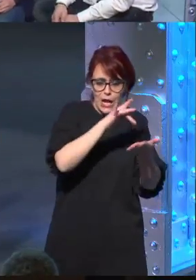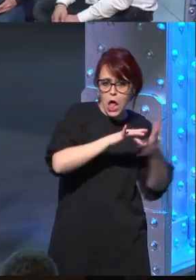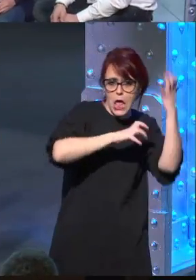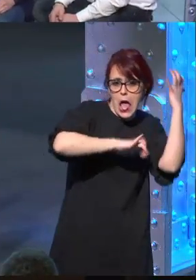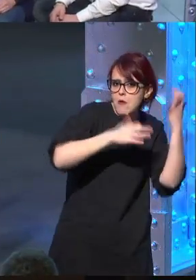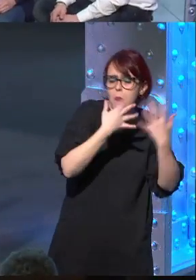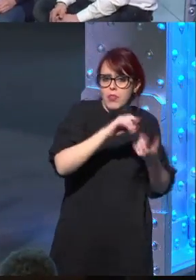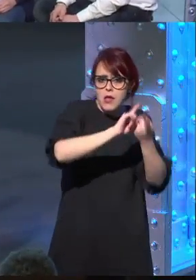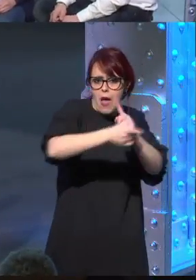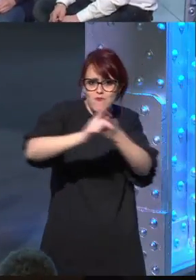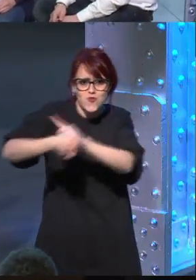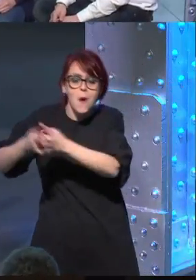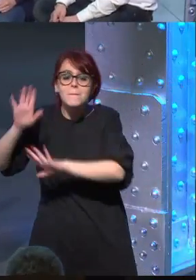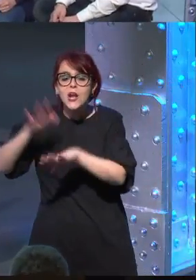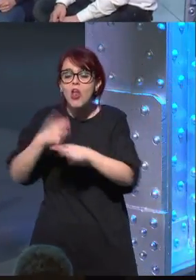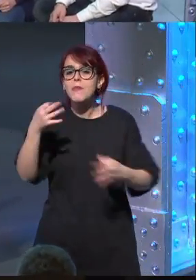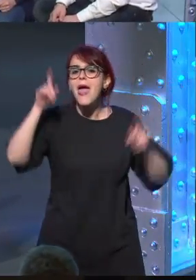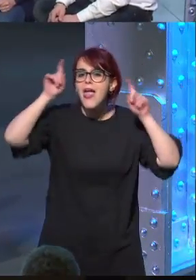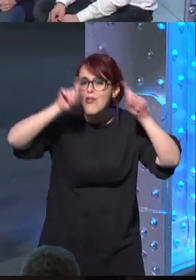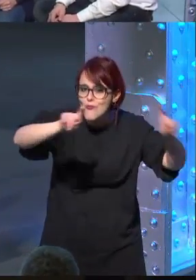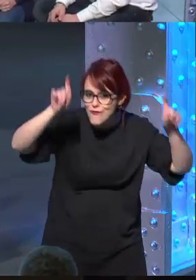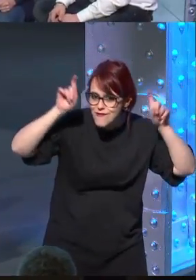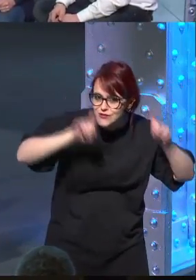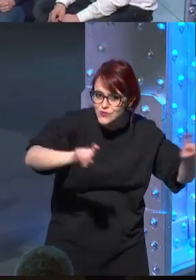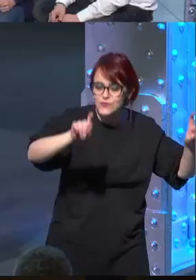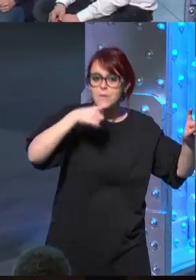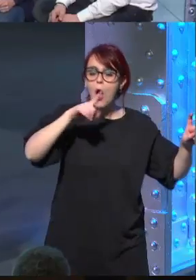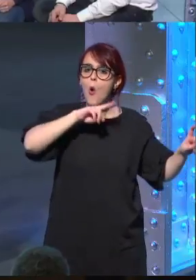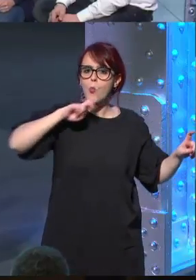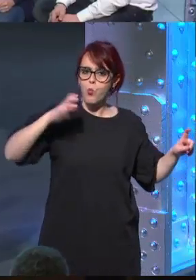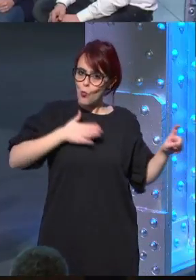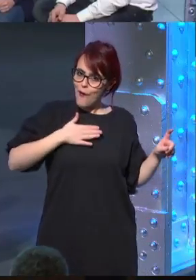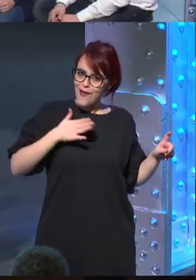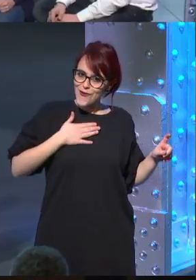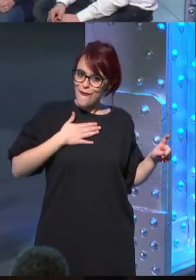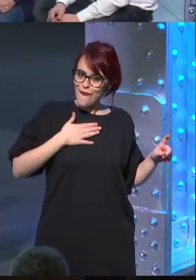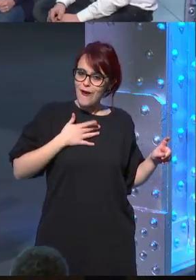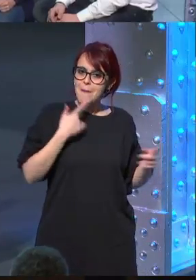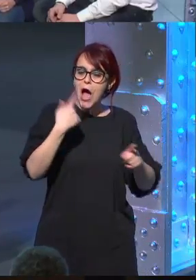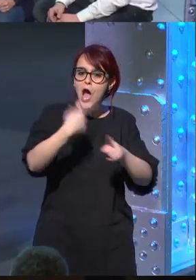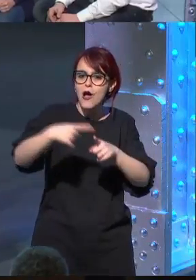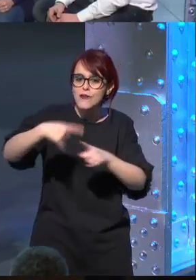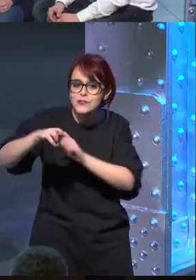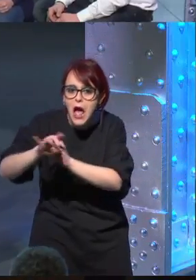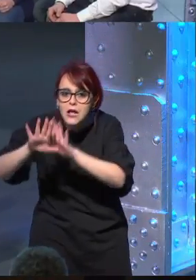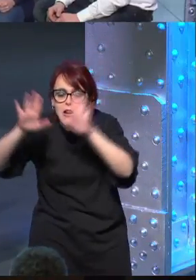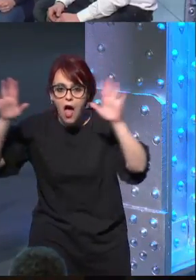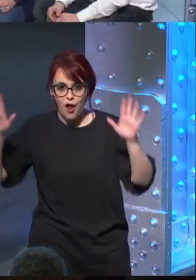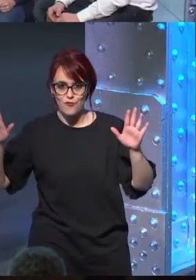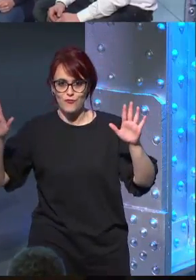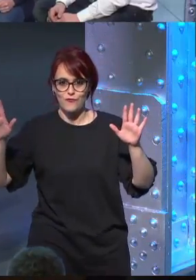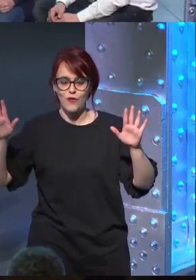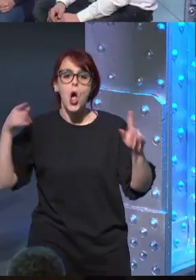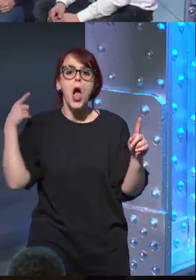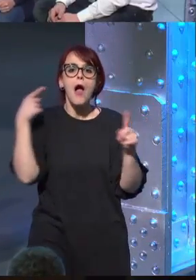will change, but the values such as education, or being a good person, being